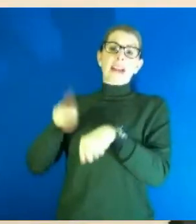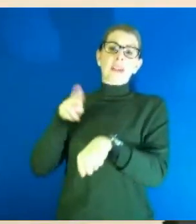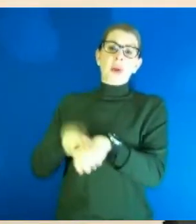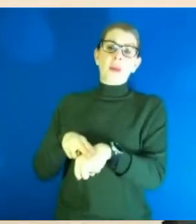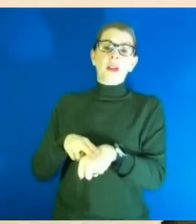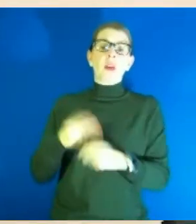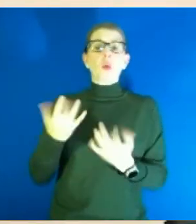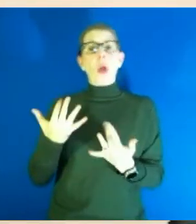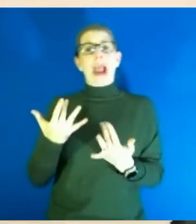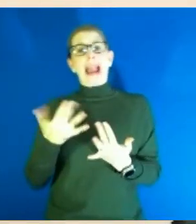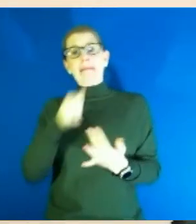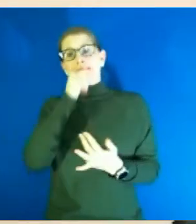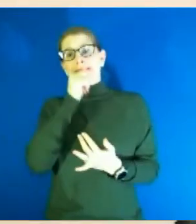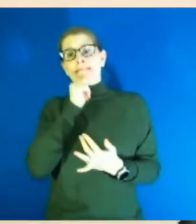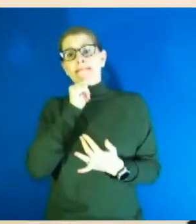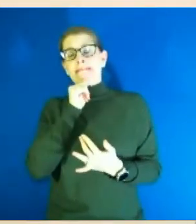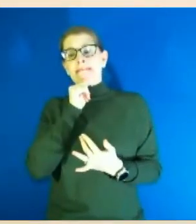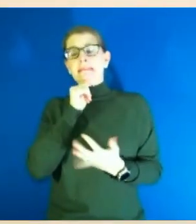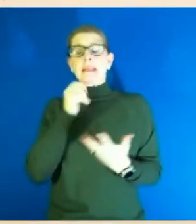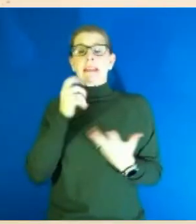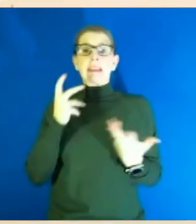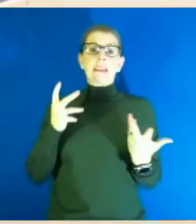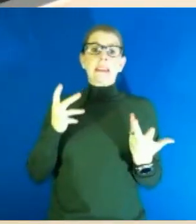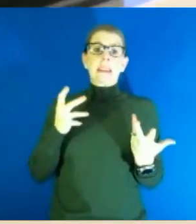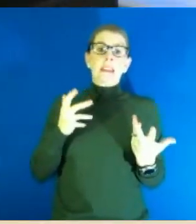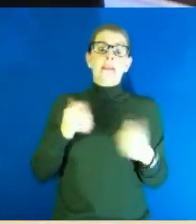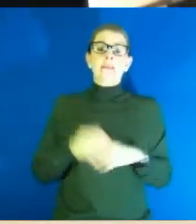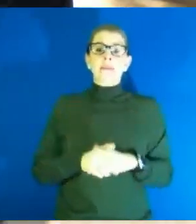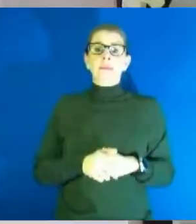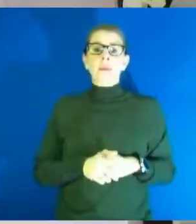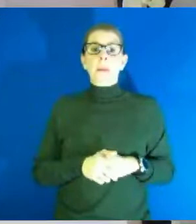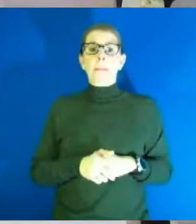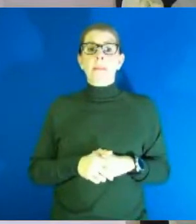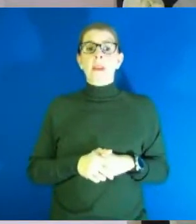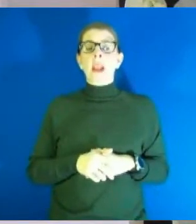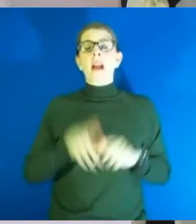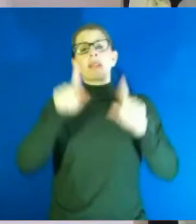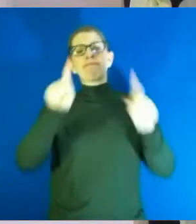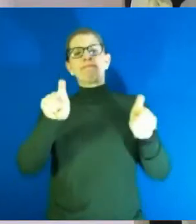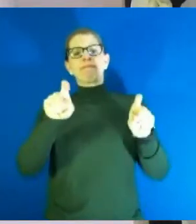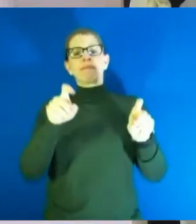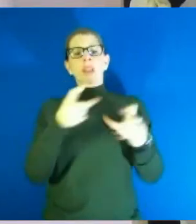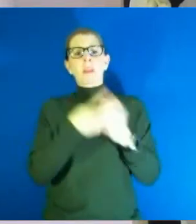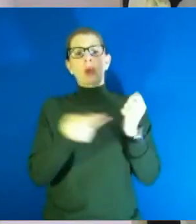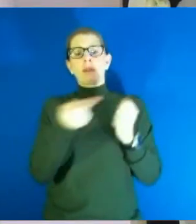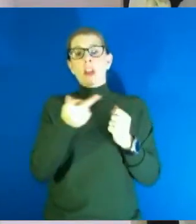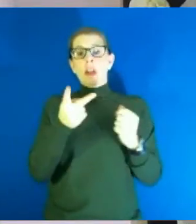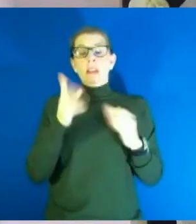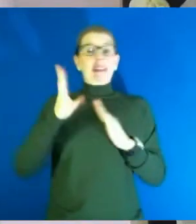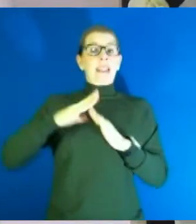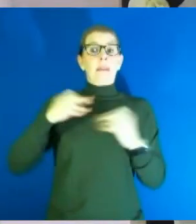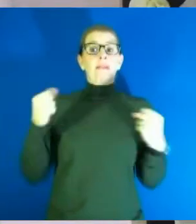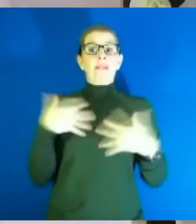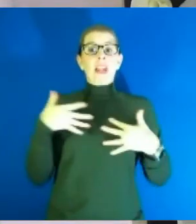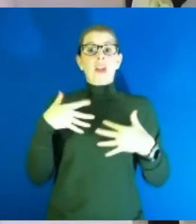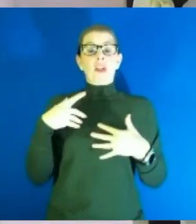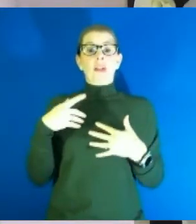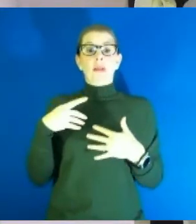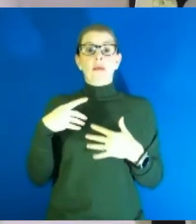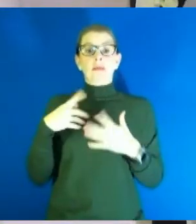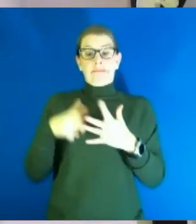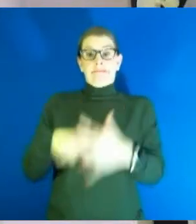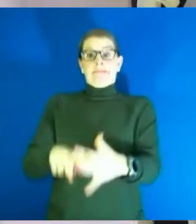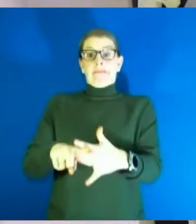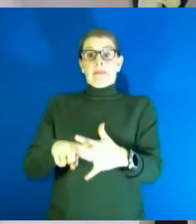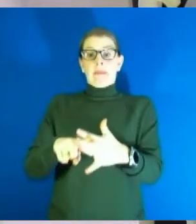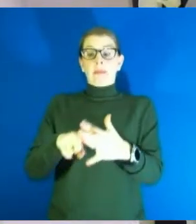is waned as well. What are your biggest fears? I want to ask both of you. Dr. Marshall, I'll start with you. Biggest fears we're about to enter into, if